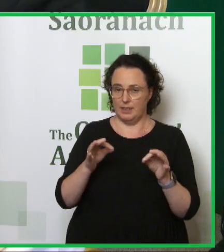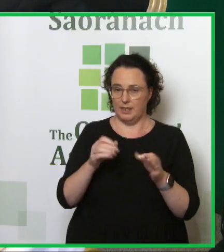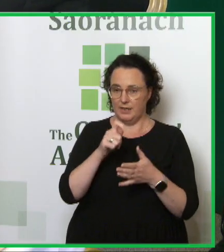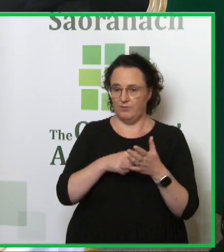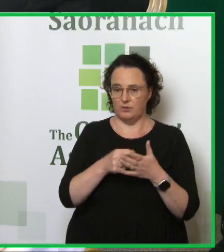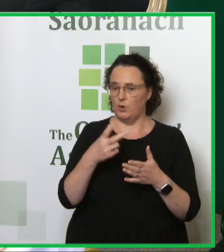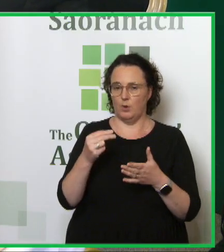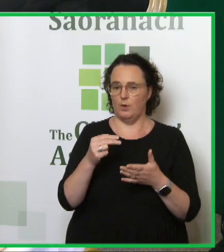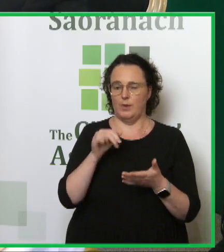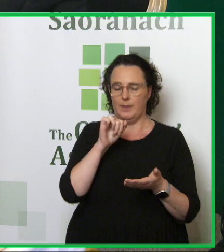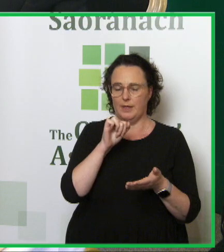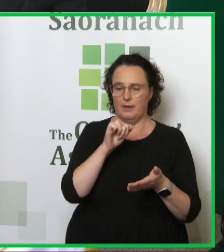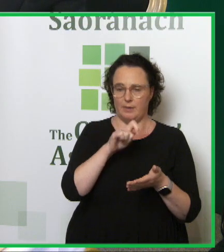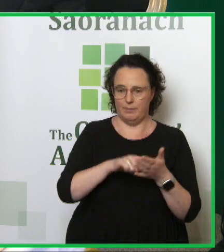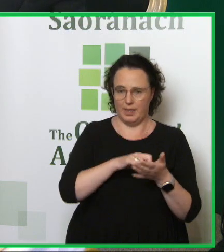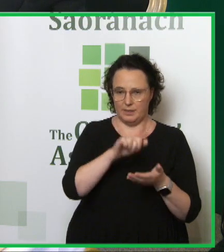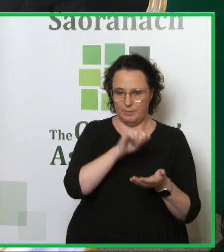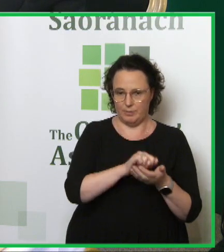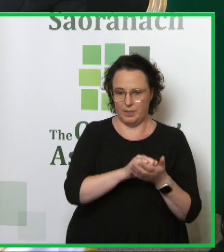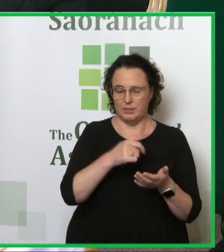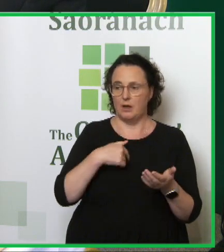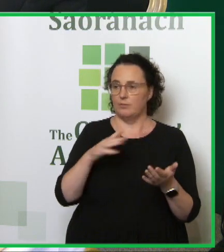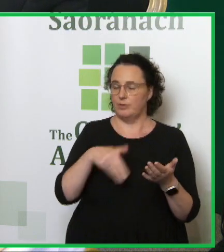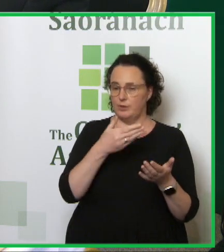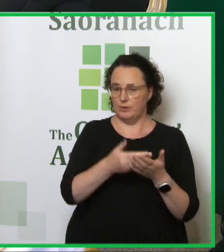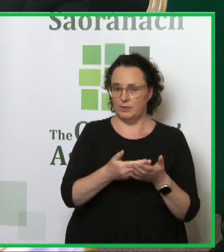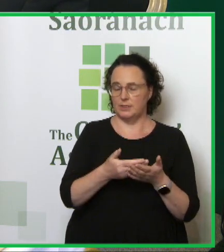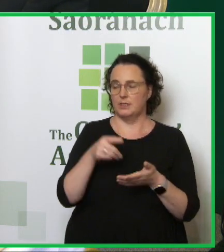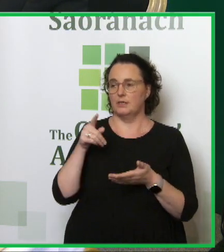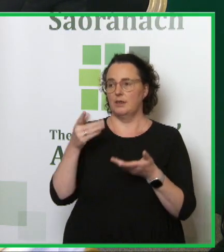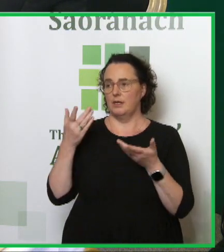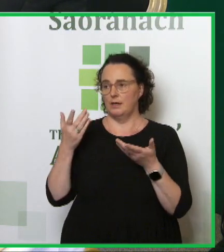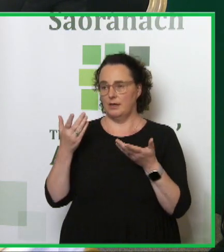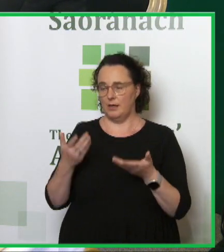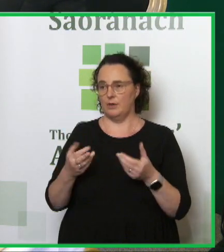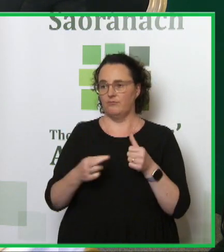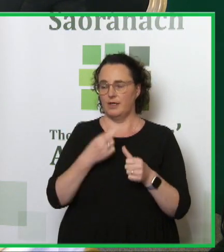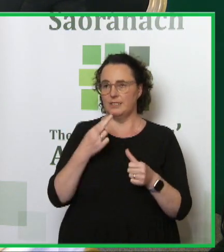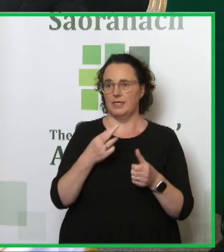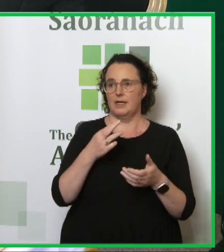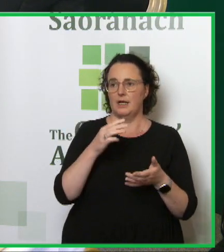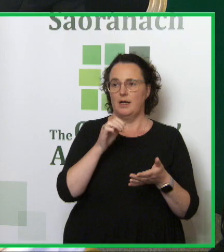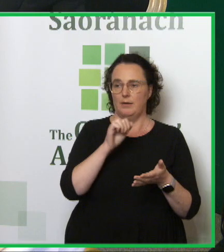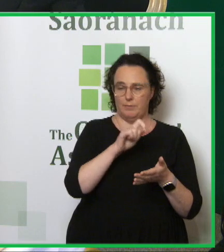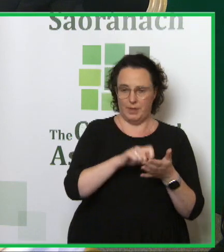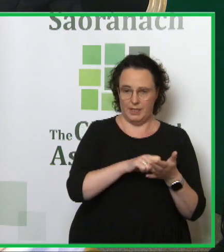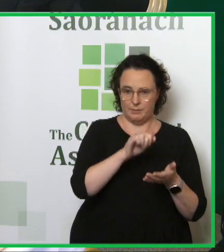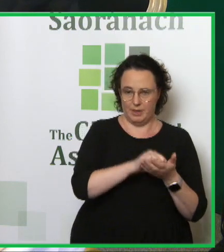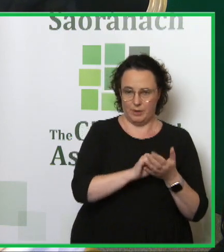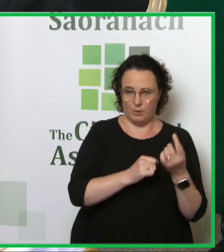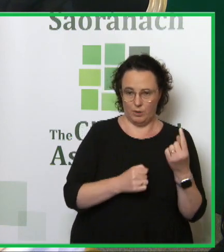Ballot. Okay. So we will get that. What I'm proposing now is we have ballot paper 1 ready for you now to vote on. We're going to